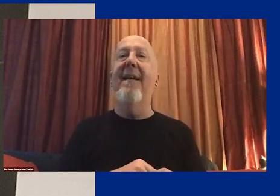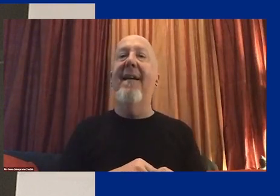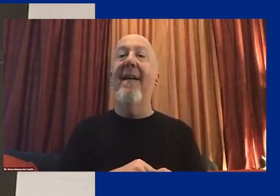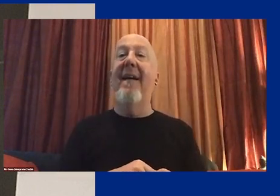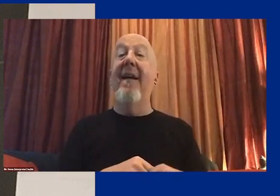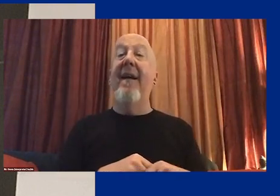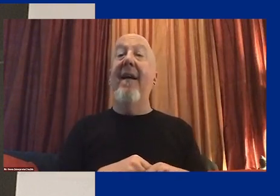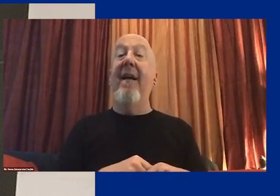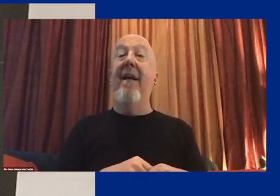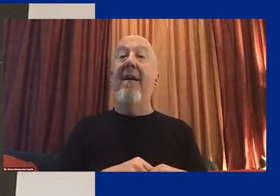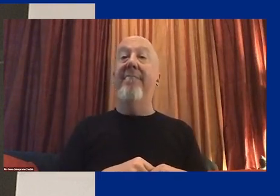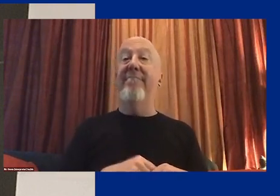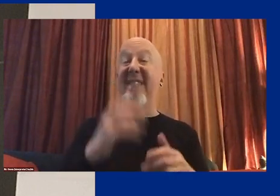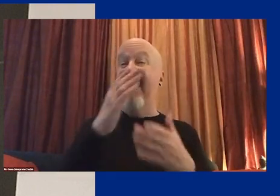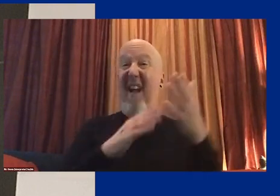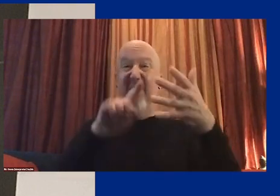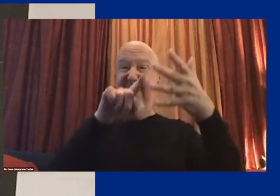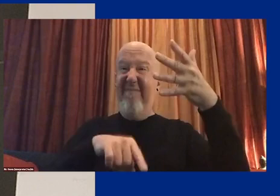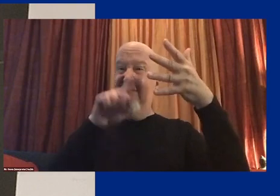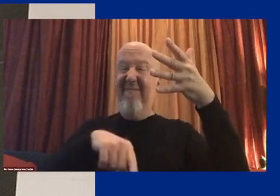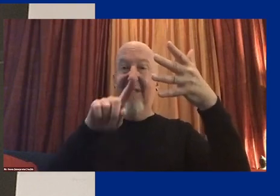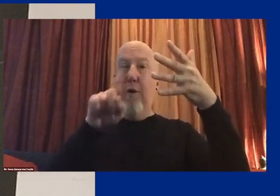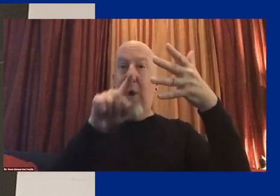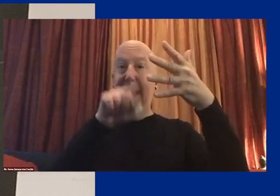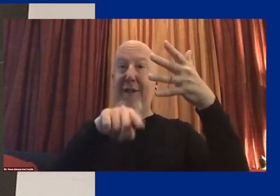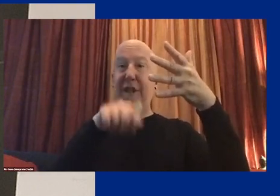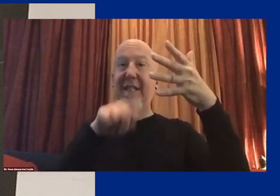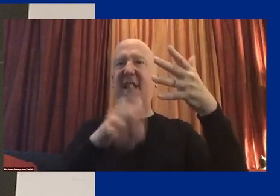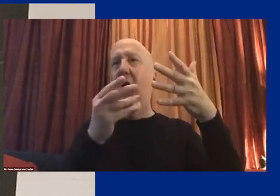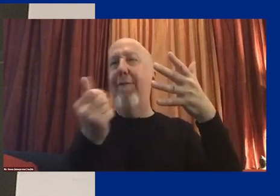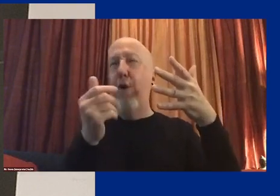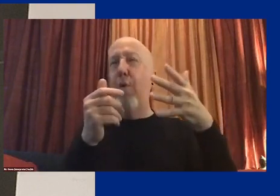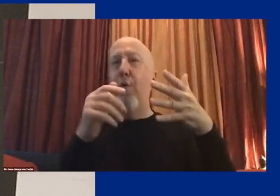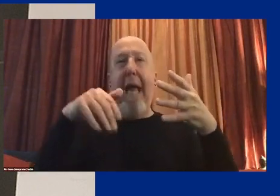The questions that we didn't get to, there are only a few in the Q&A. We will